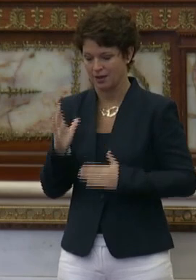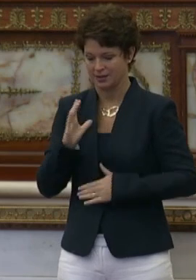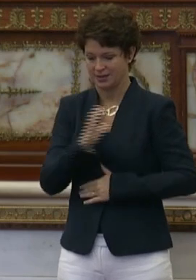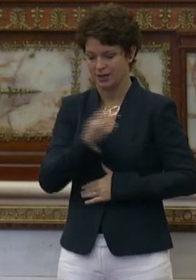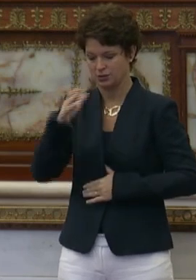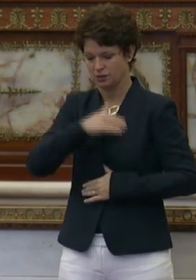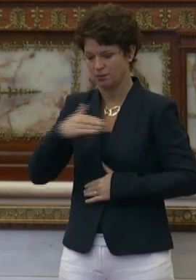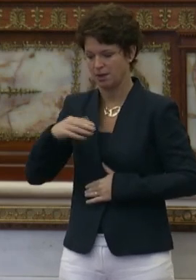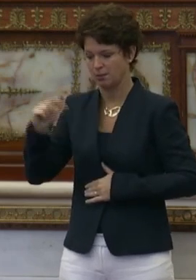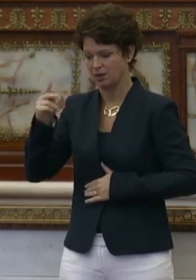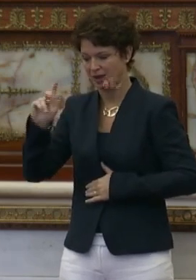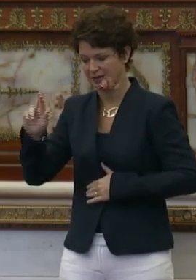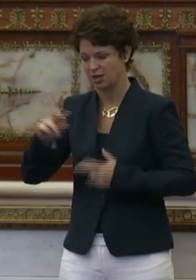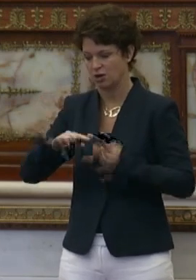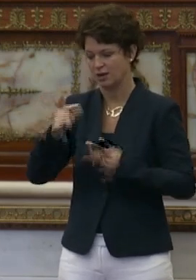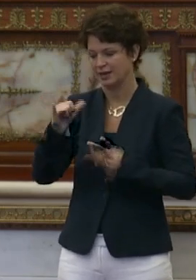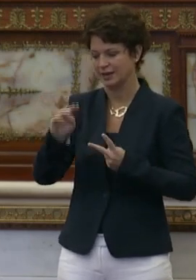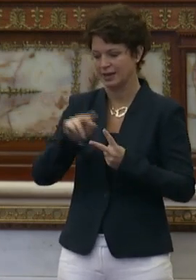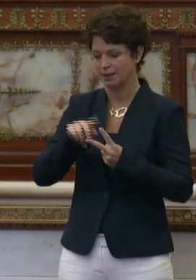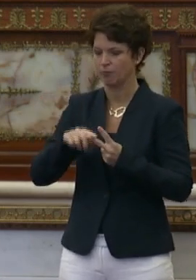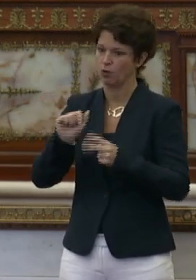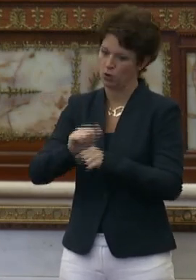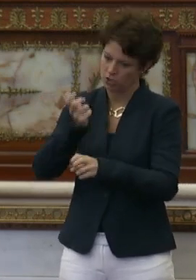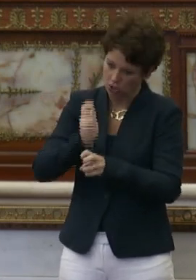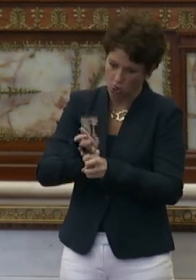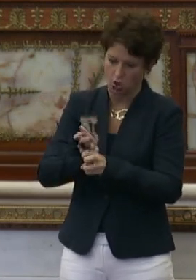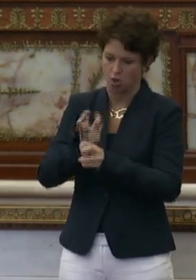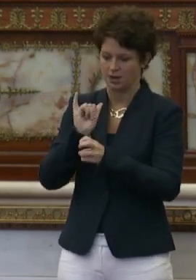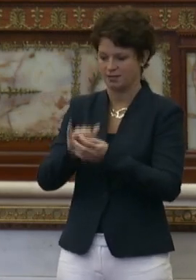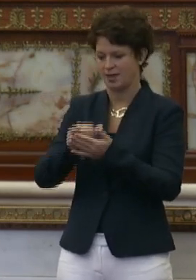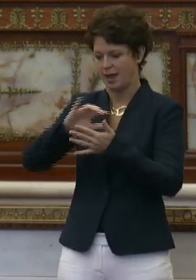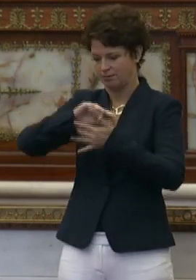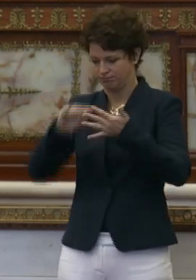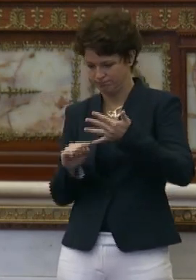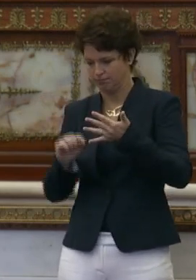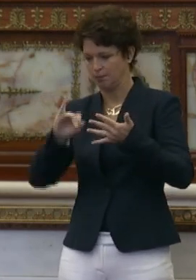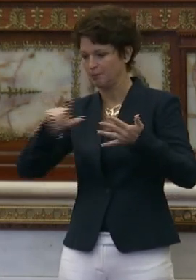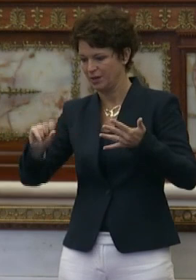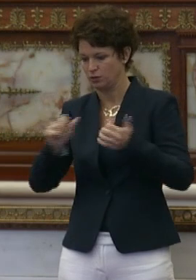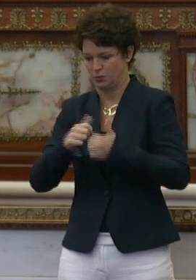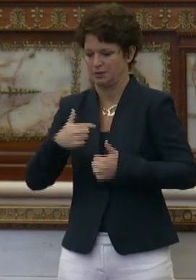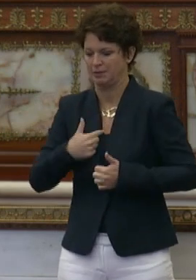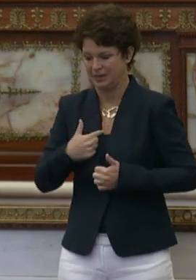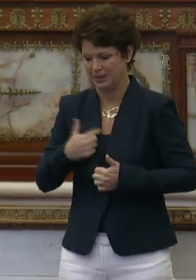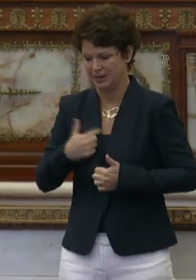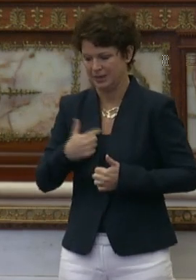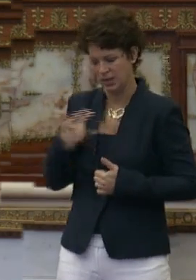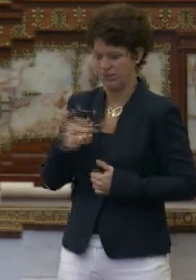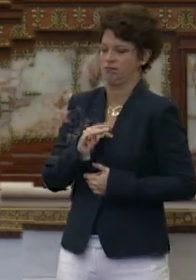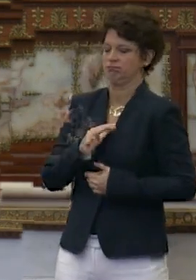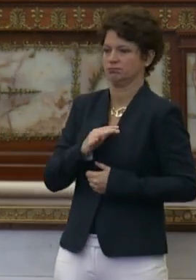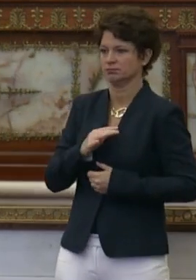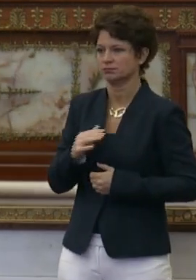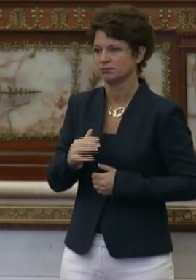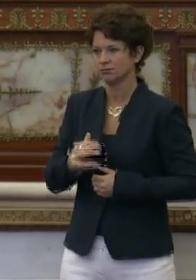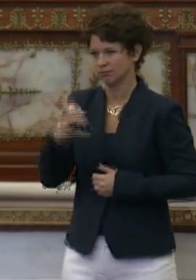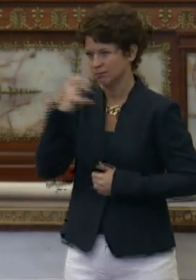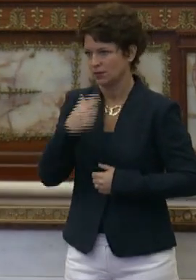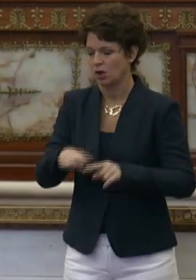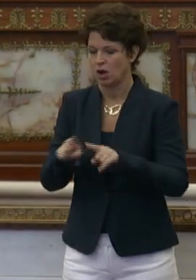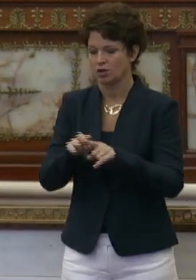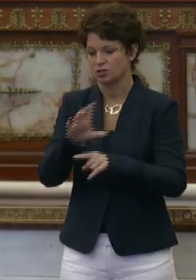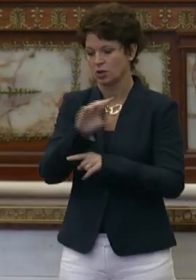Gim and Gauthier, for working tirelessly on this package of bills with me. I also want to thank